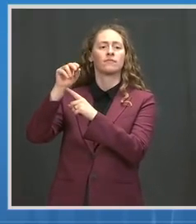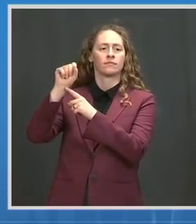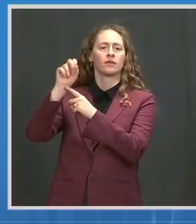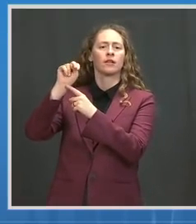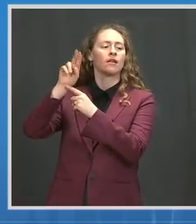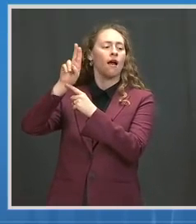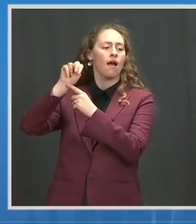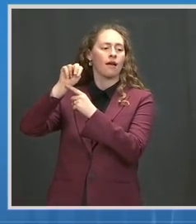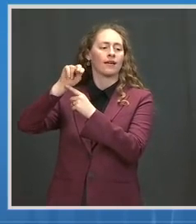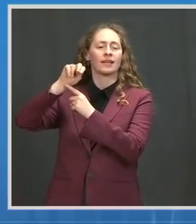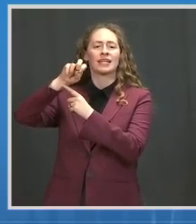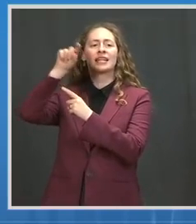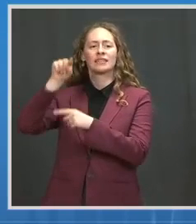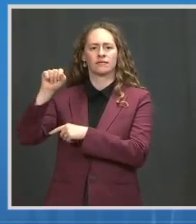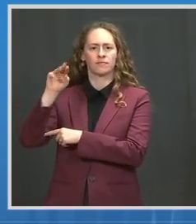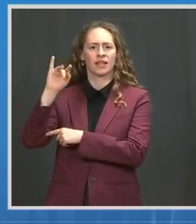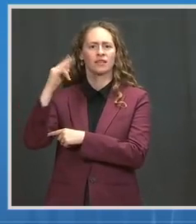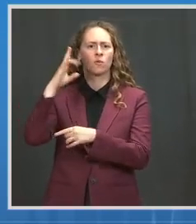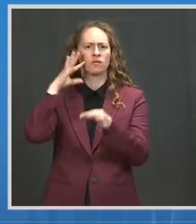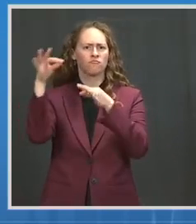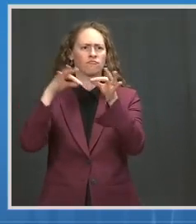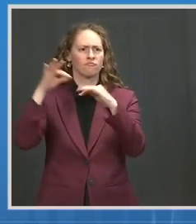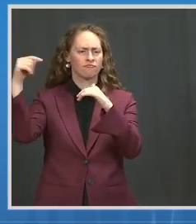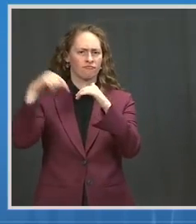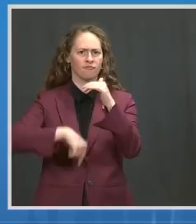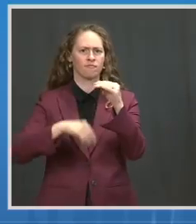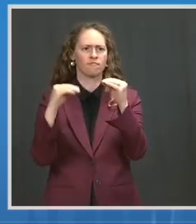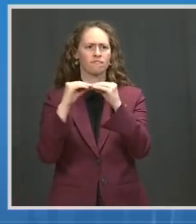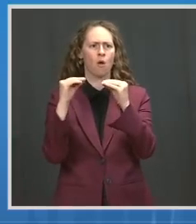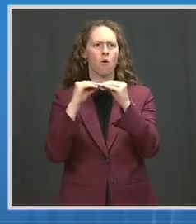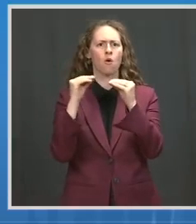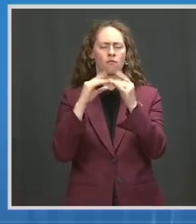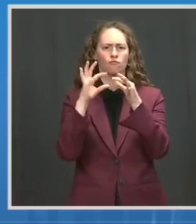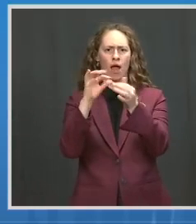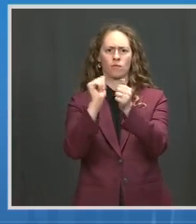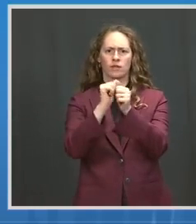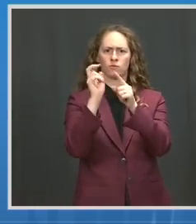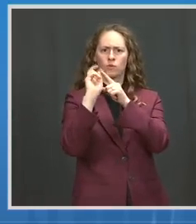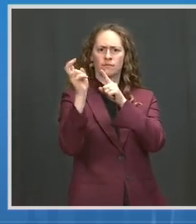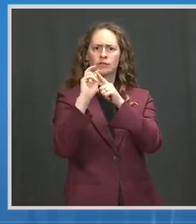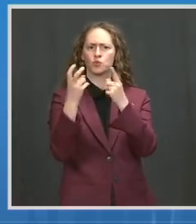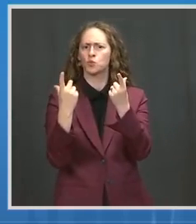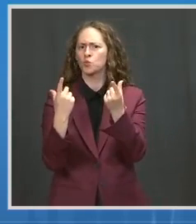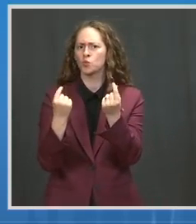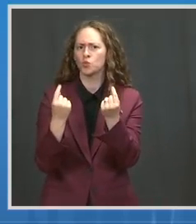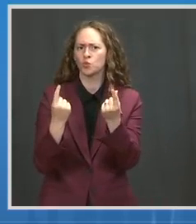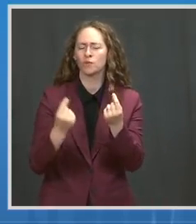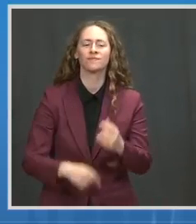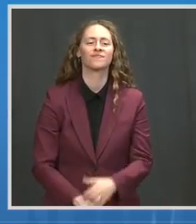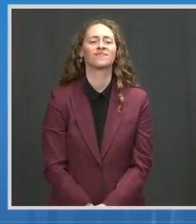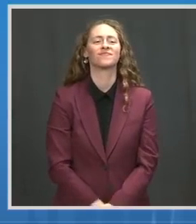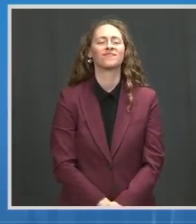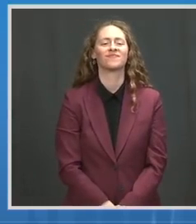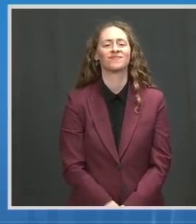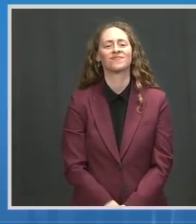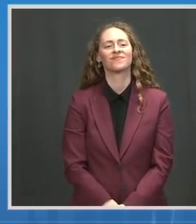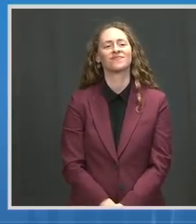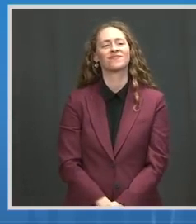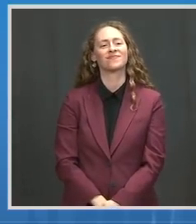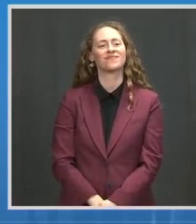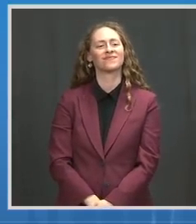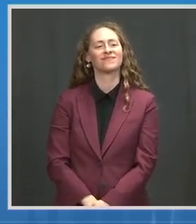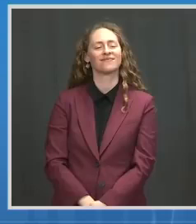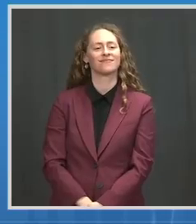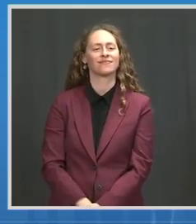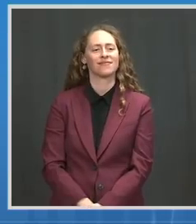available. Now, according to our surveys, many people say they would get a vaccine if they were able to